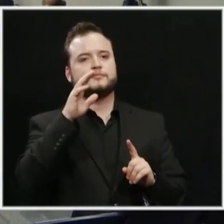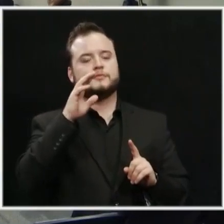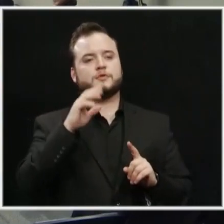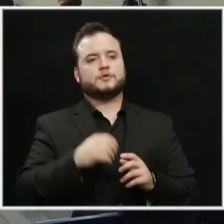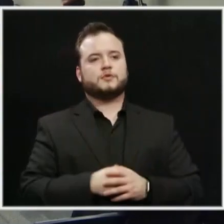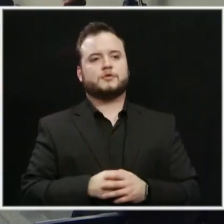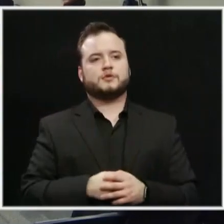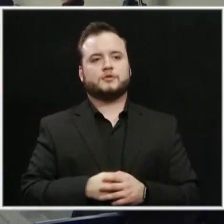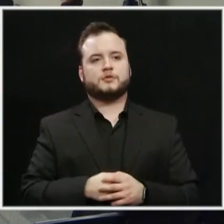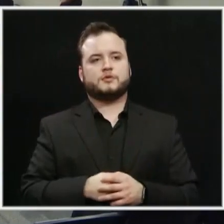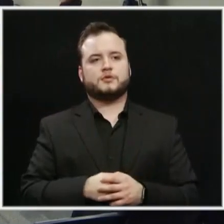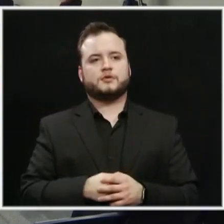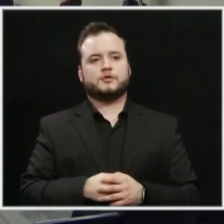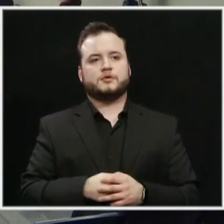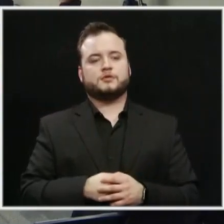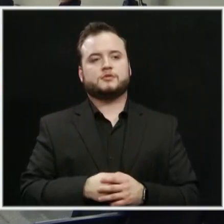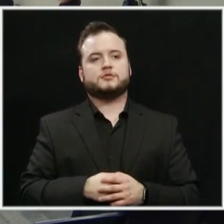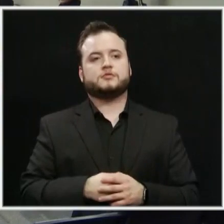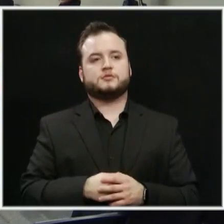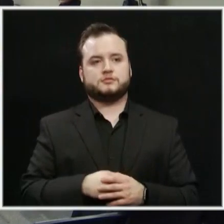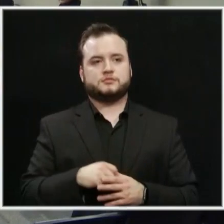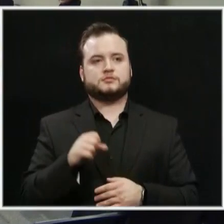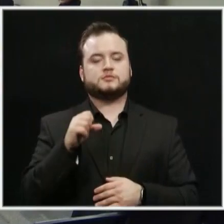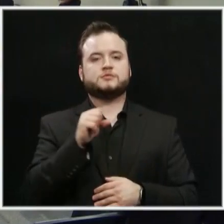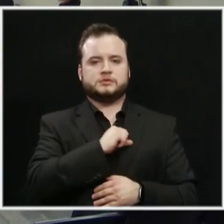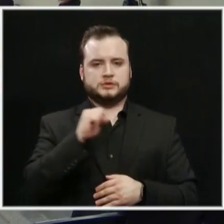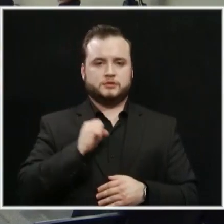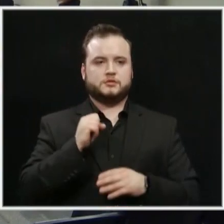about this issue. They keep talking